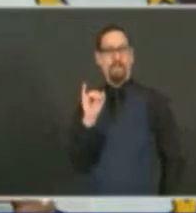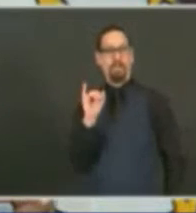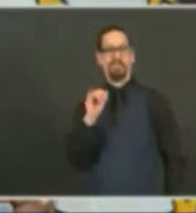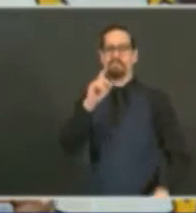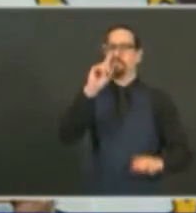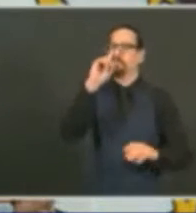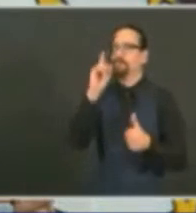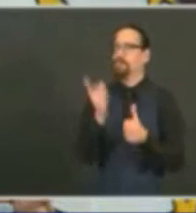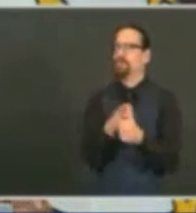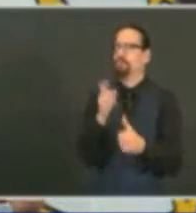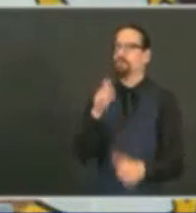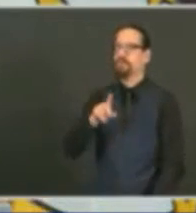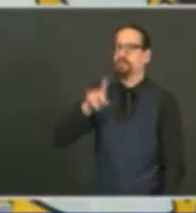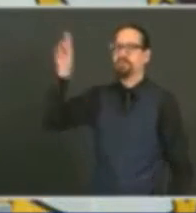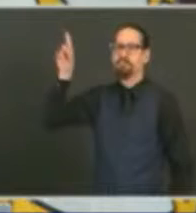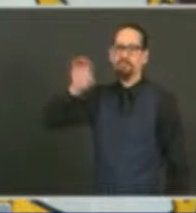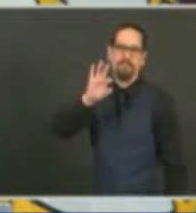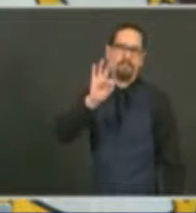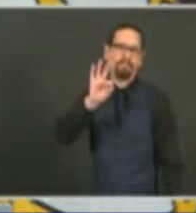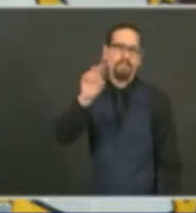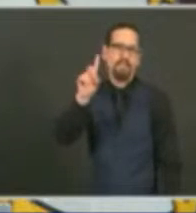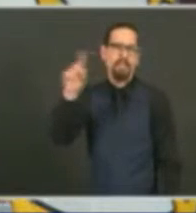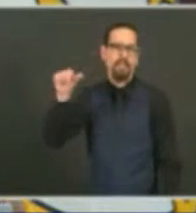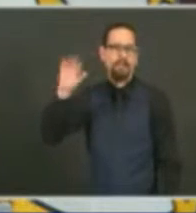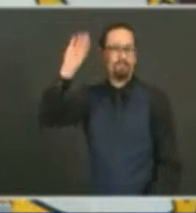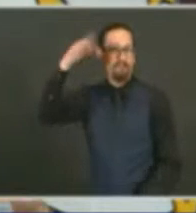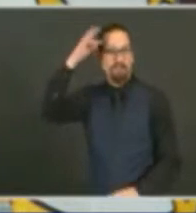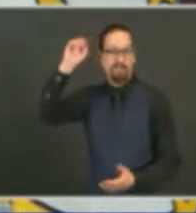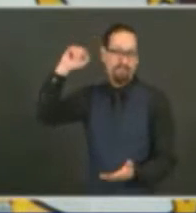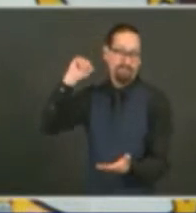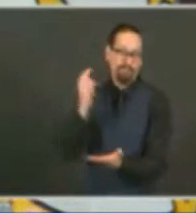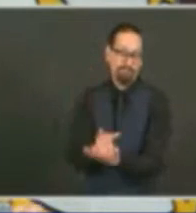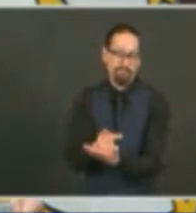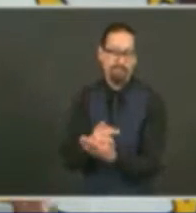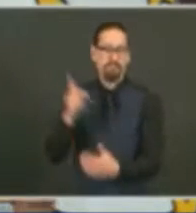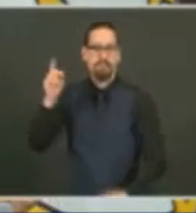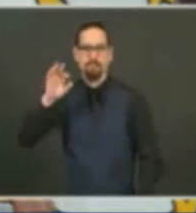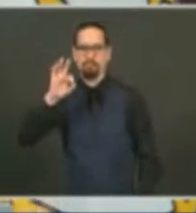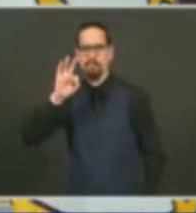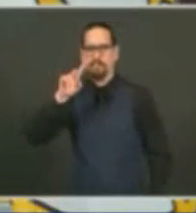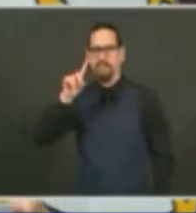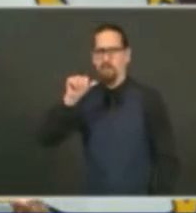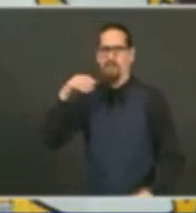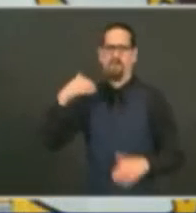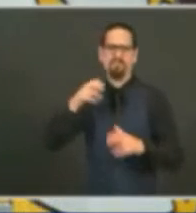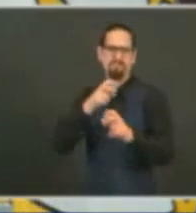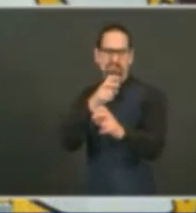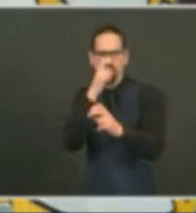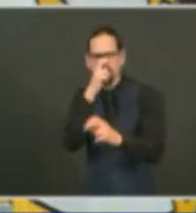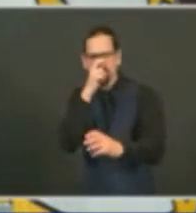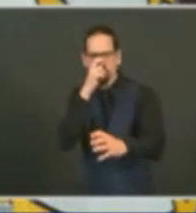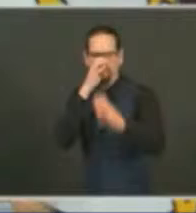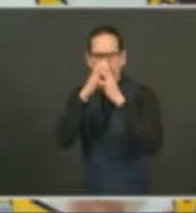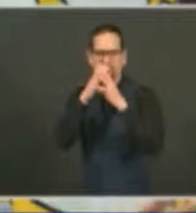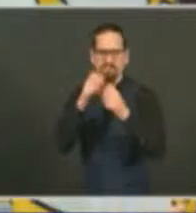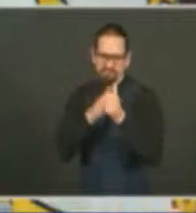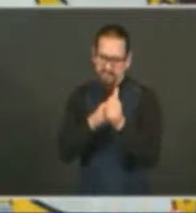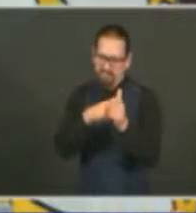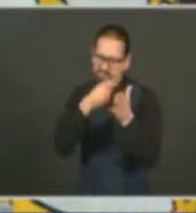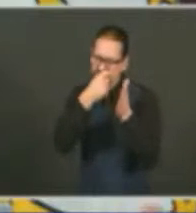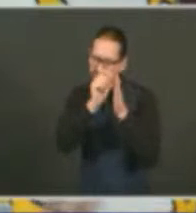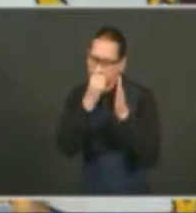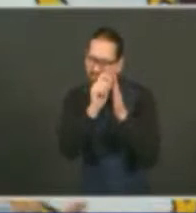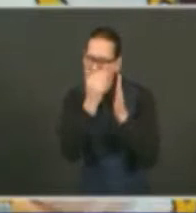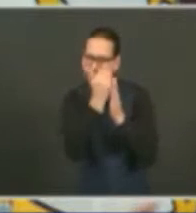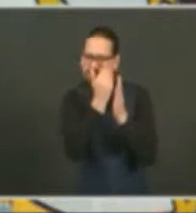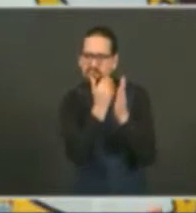The FDA is following the same rigorous standards for these vaccines as for everything